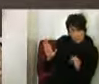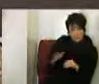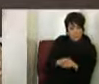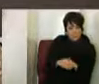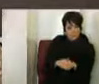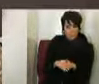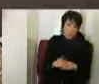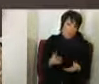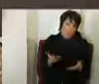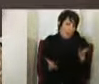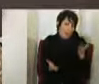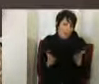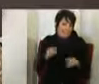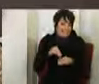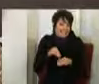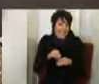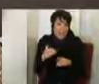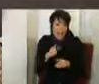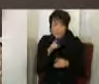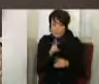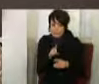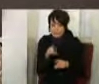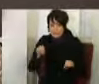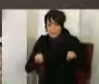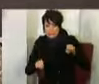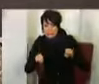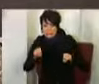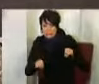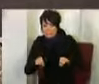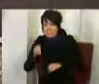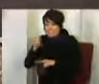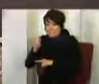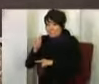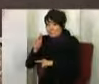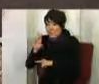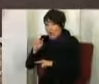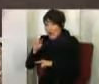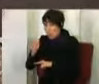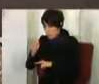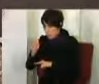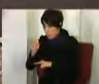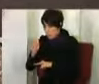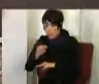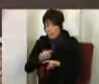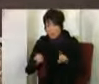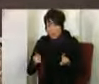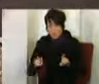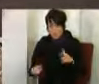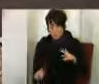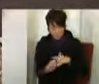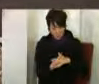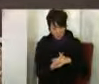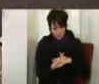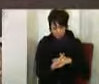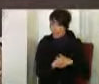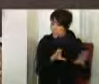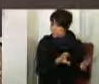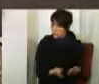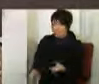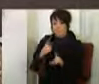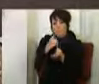doubt, there is a time when God shows up in each and every one of us and says, you're doing the right thing.